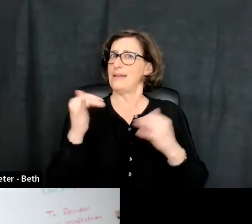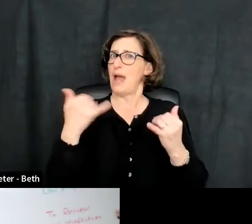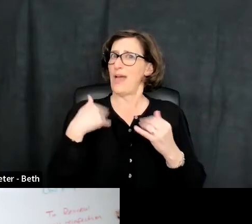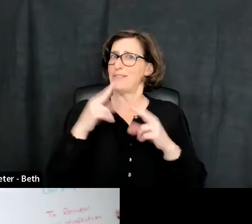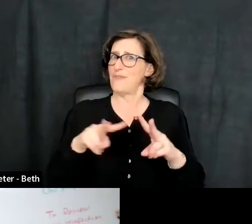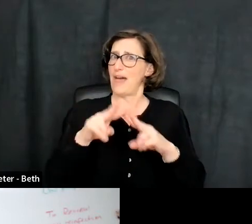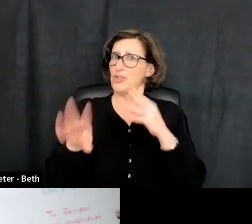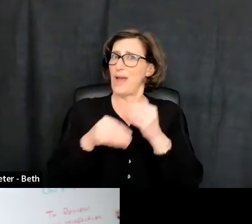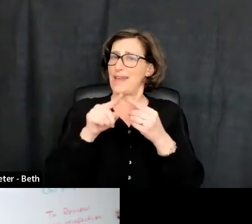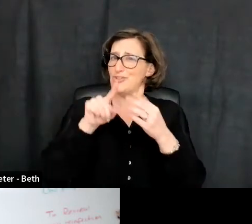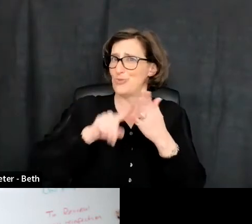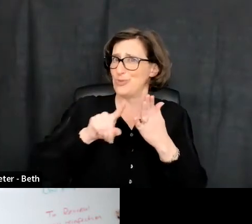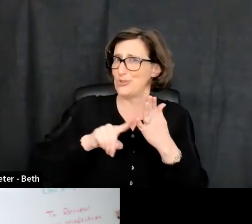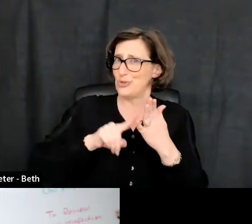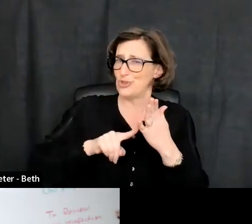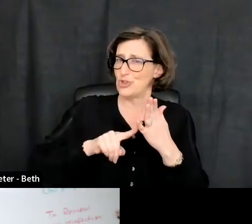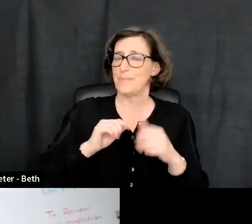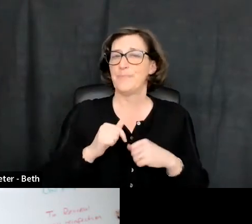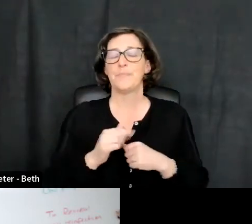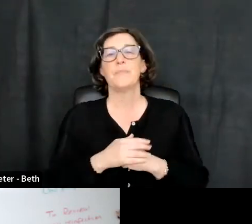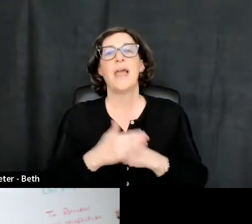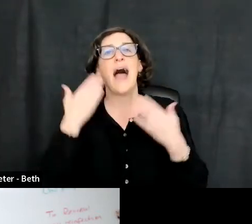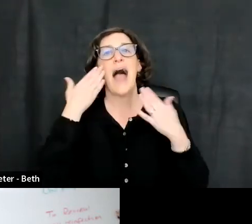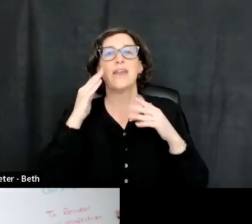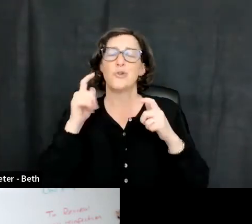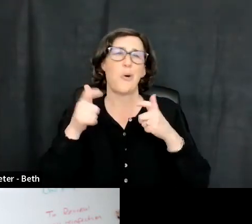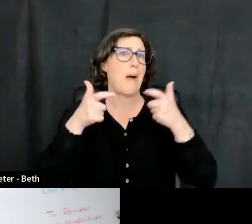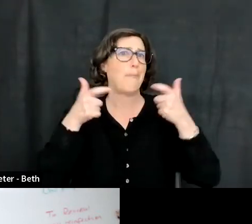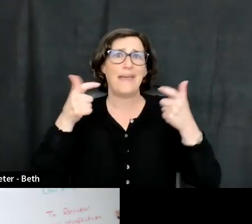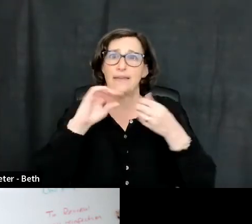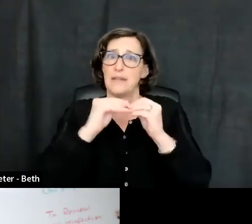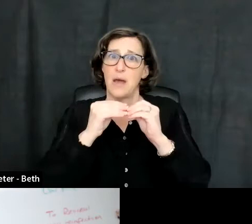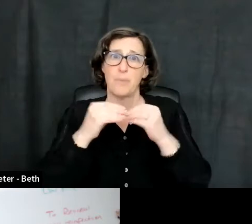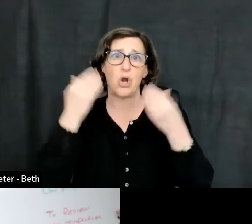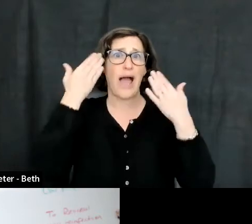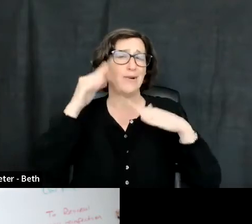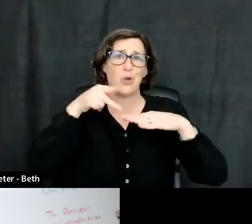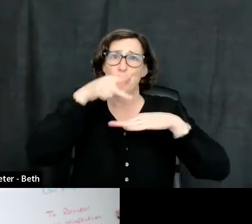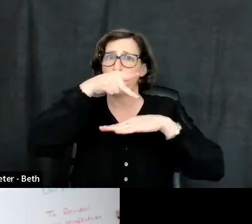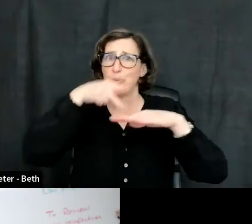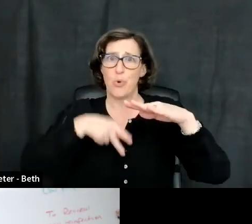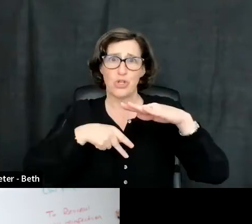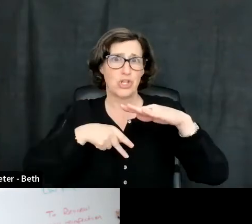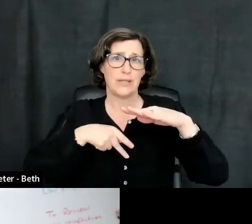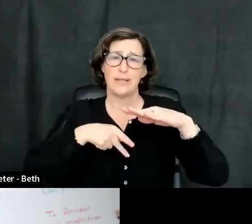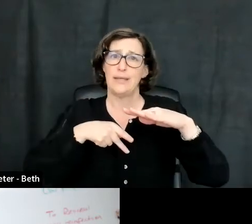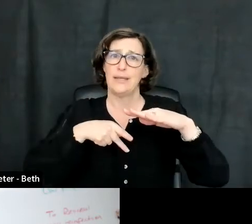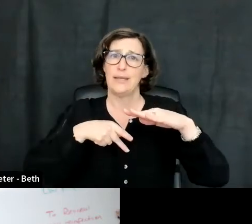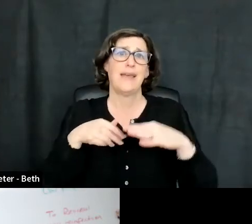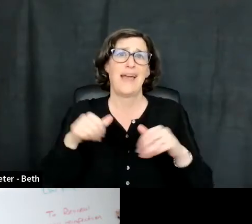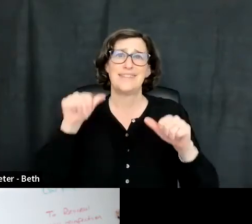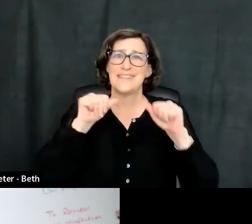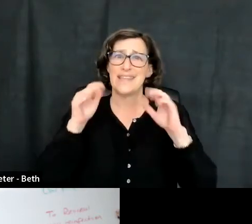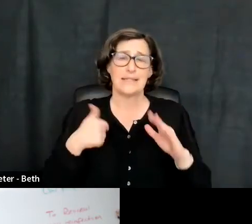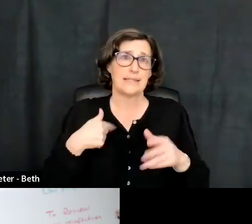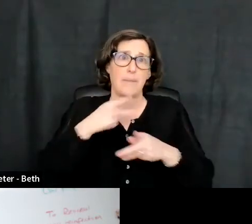there are, I don't know how large the number is, I don't know the proportion, and as an epidemiologist, you know, I'm very careful about saying